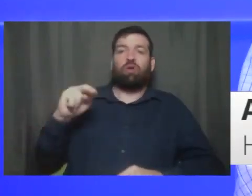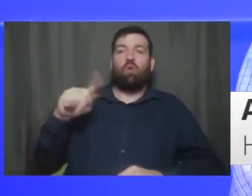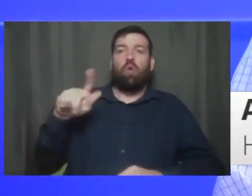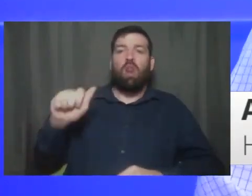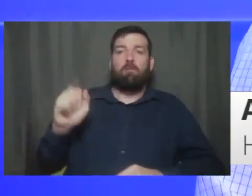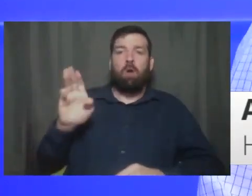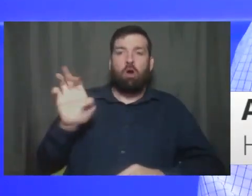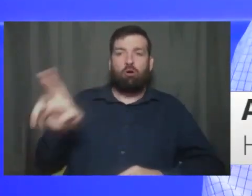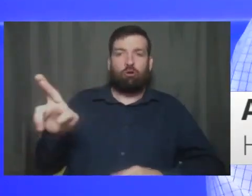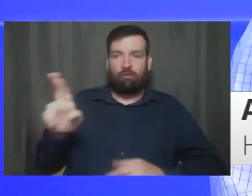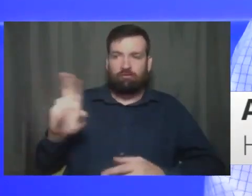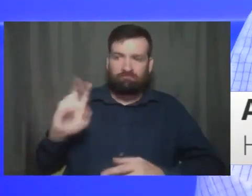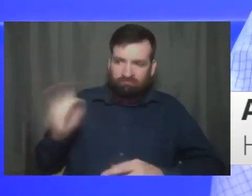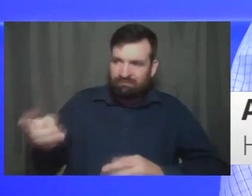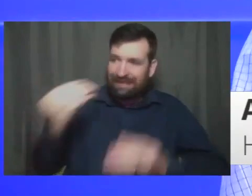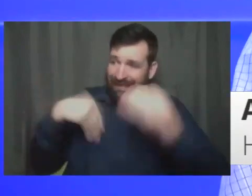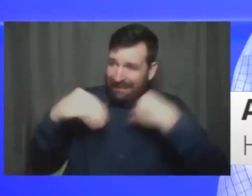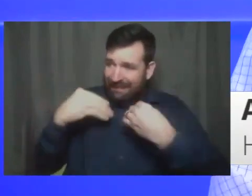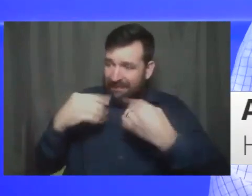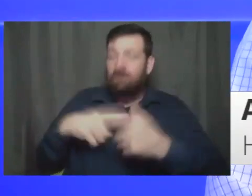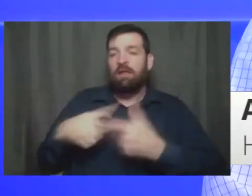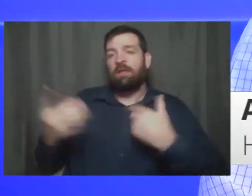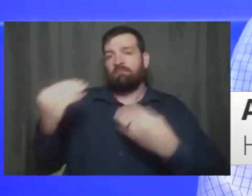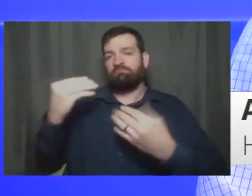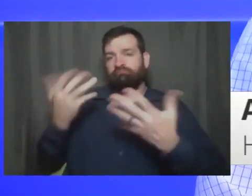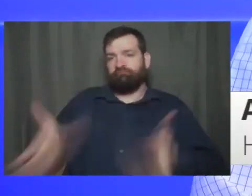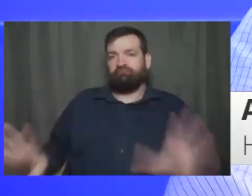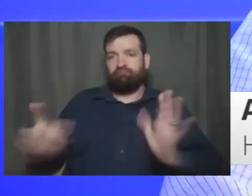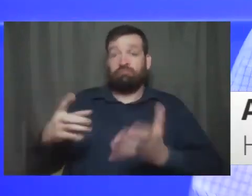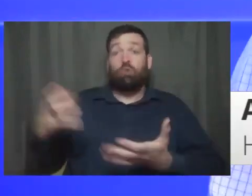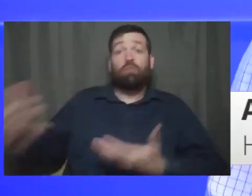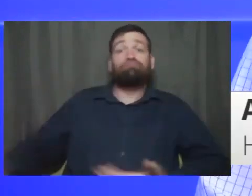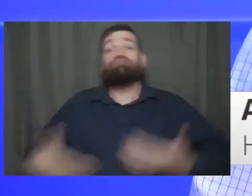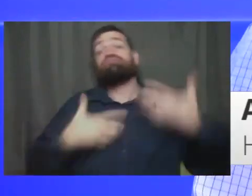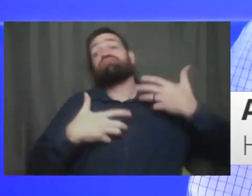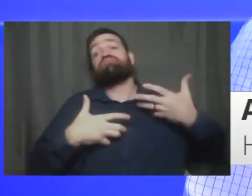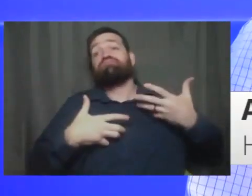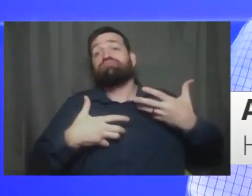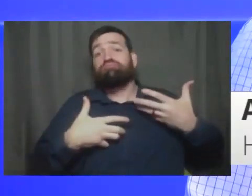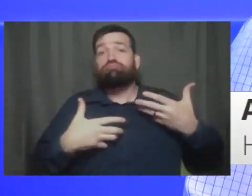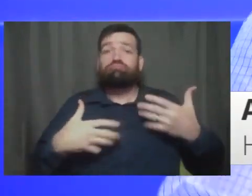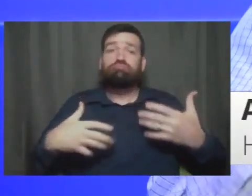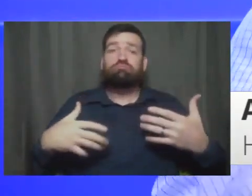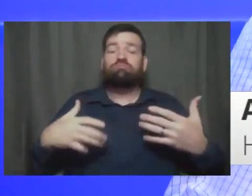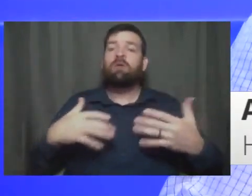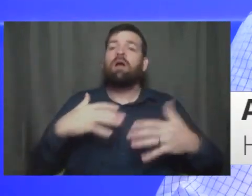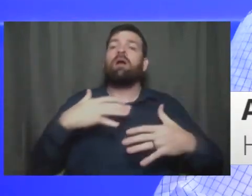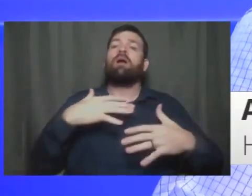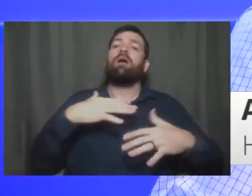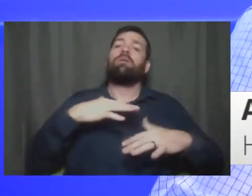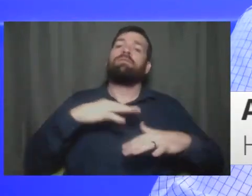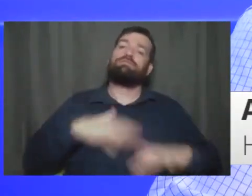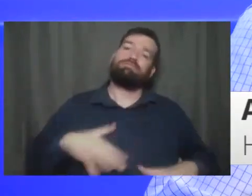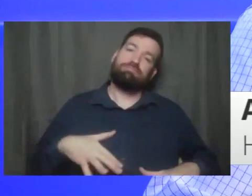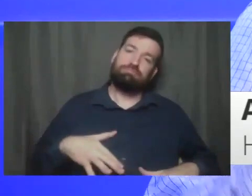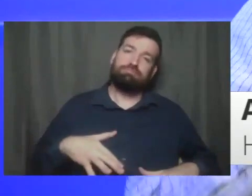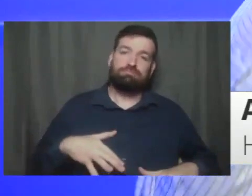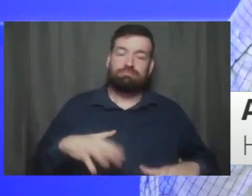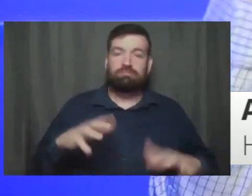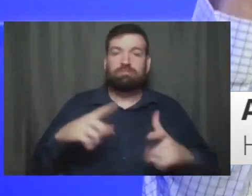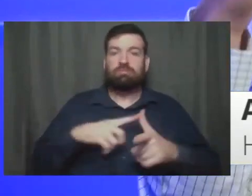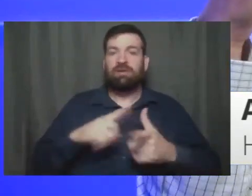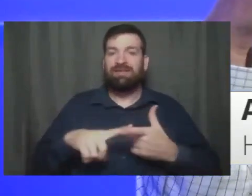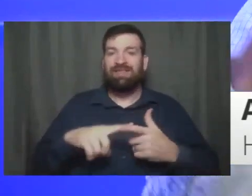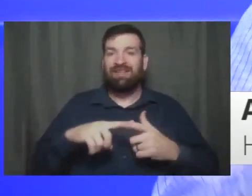hey, take this, then we'll talk. Or you hold them, right? You hold a little kid maybe till they kind of relax a little and they calm down and the emotion comes down,